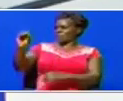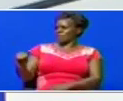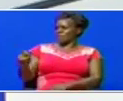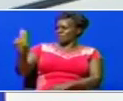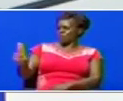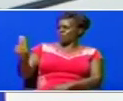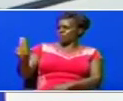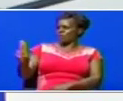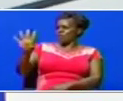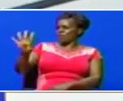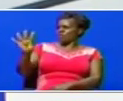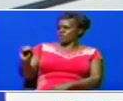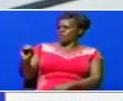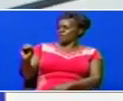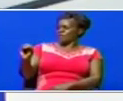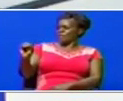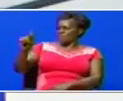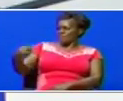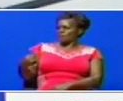Uhuru Kenyatta,